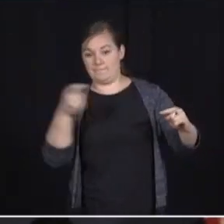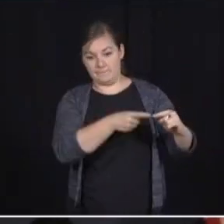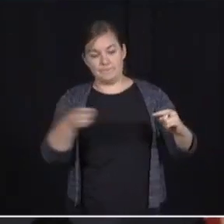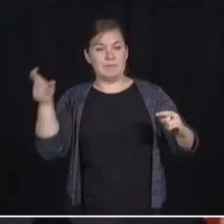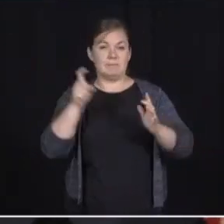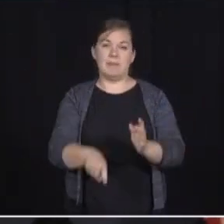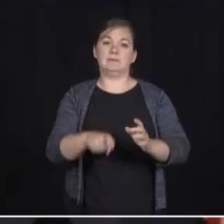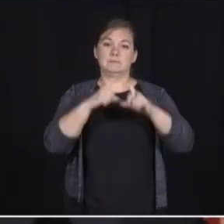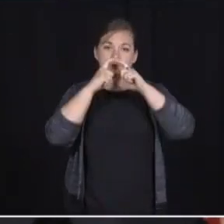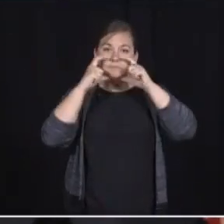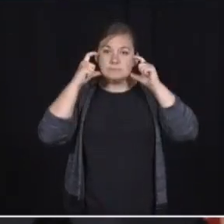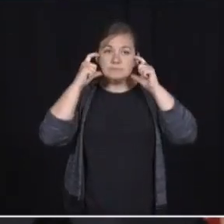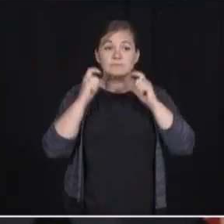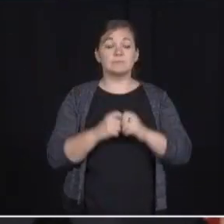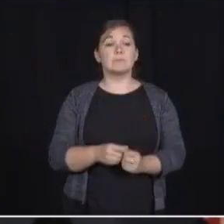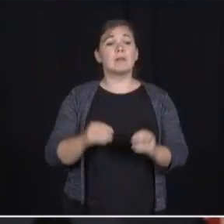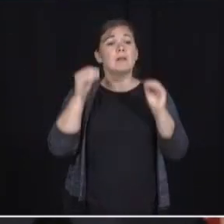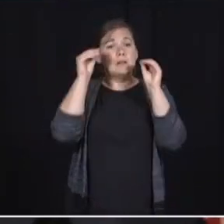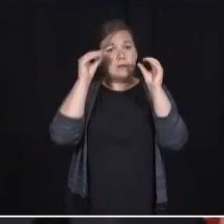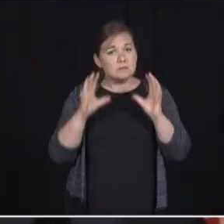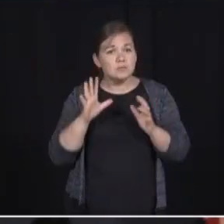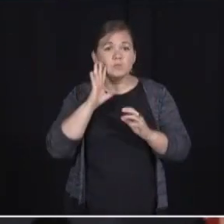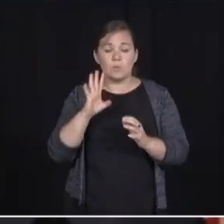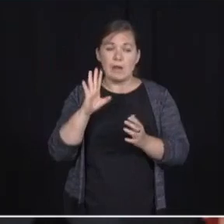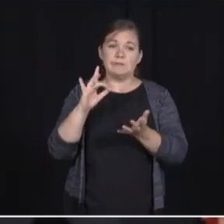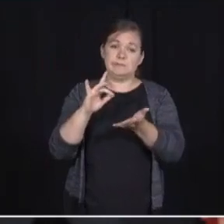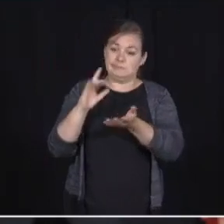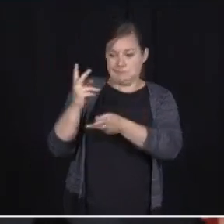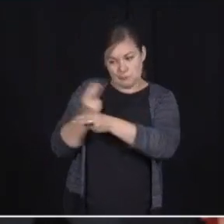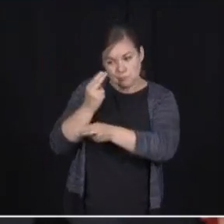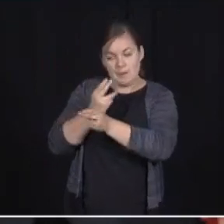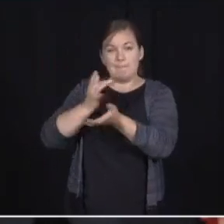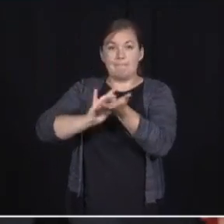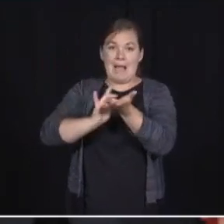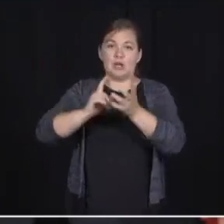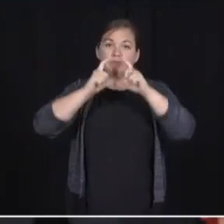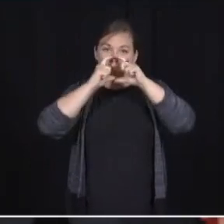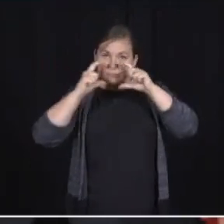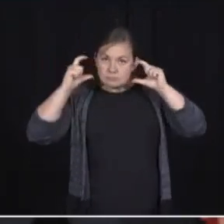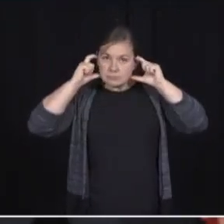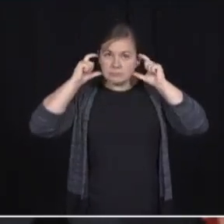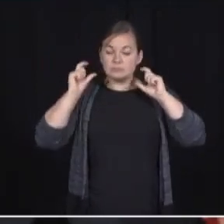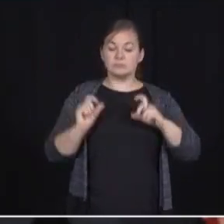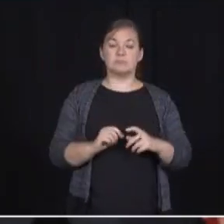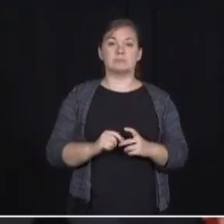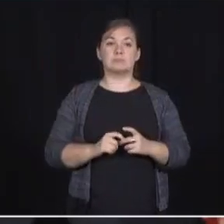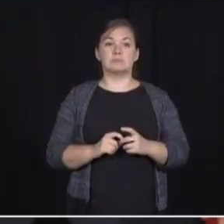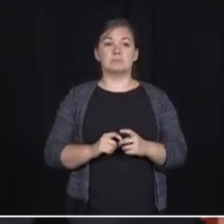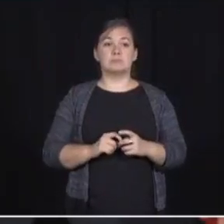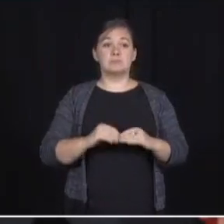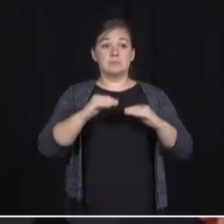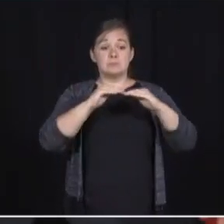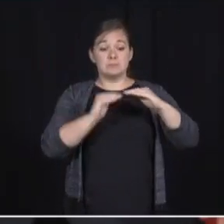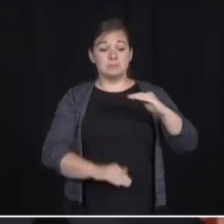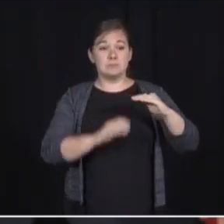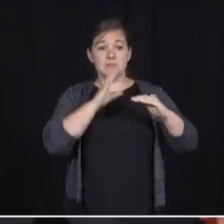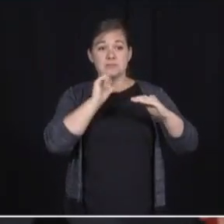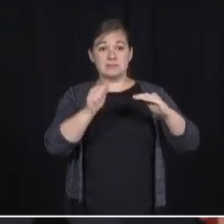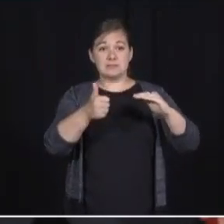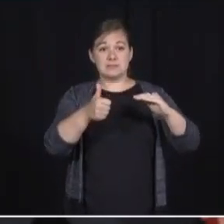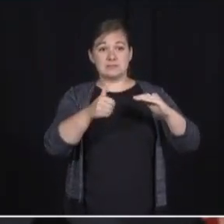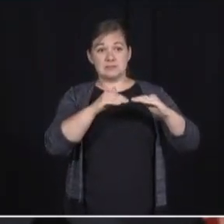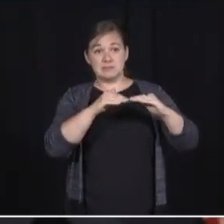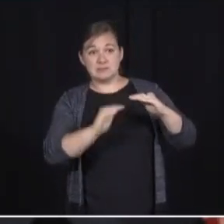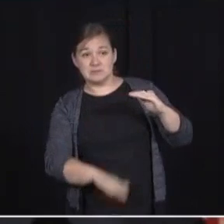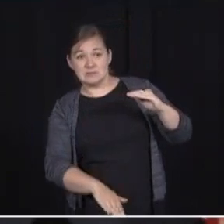wearing a medical procedure mask. Children under the age of 10, the evidence so far has shown that, first